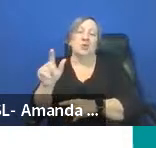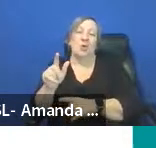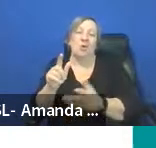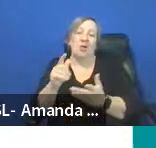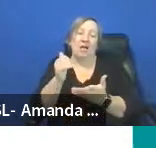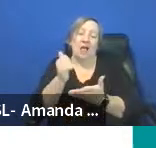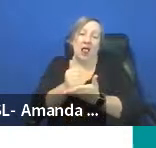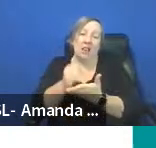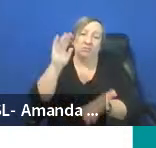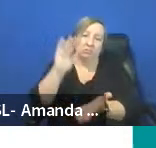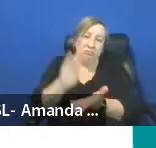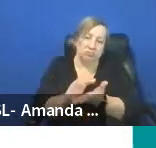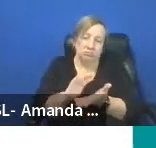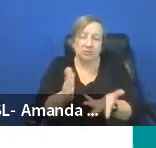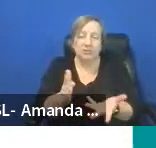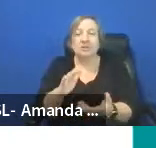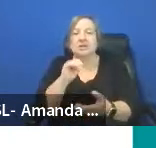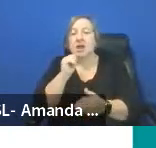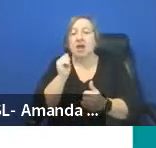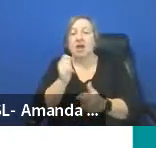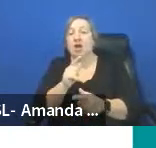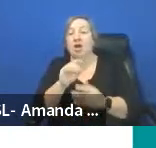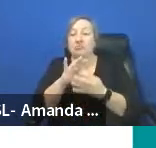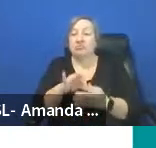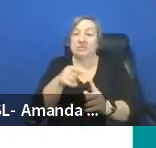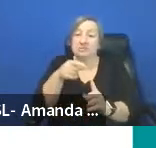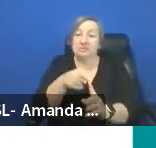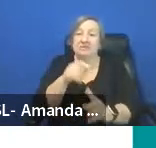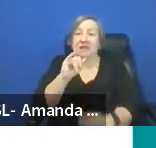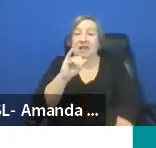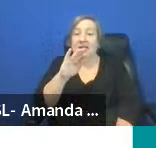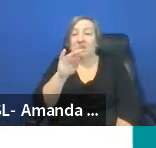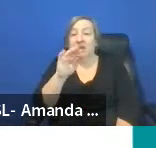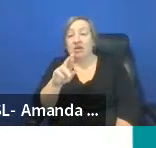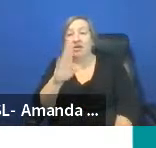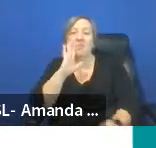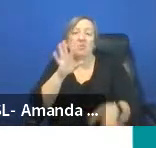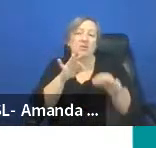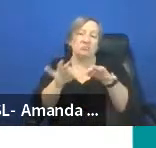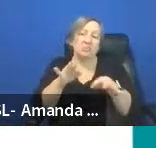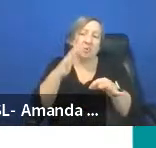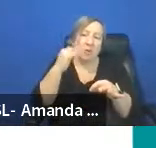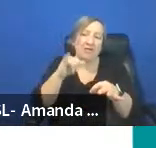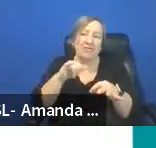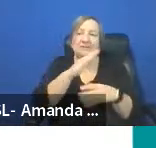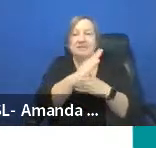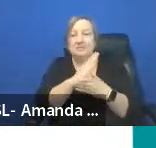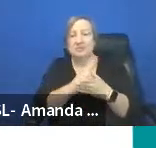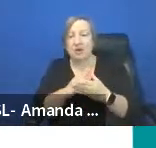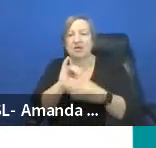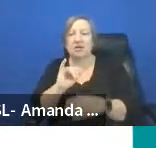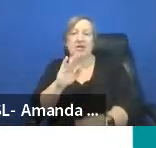not all of it applies to IBR, I will get into specifically why we're looking at this, why this is a part of the IBR